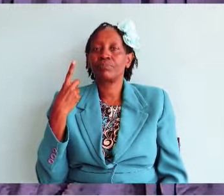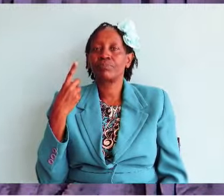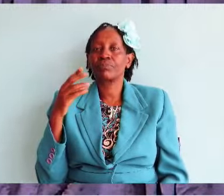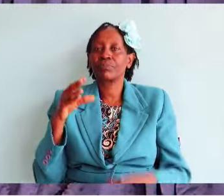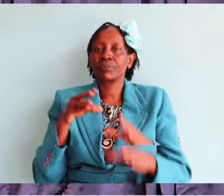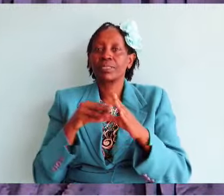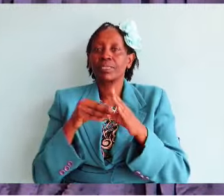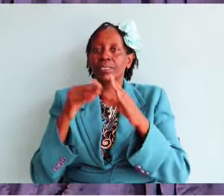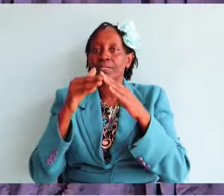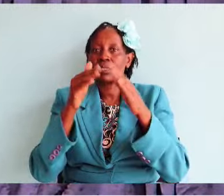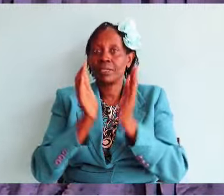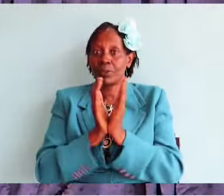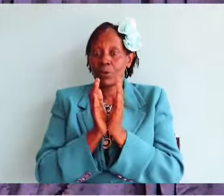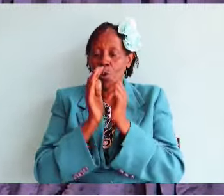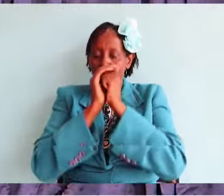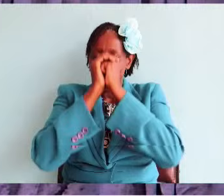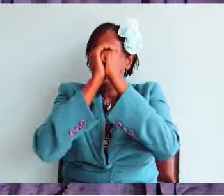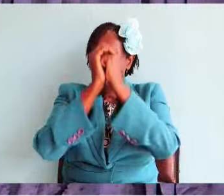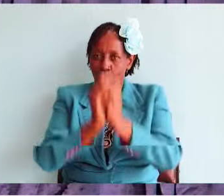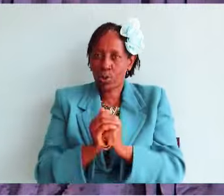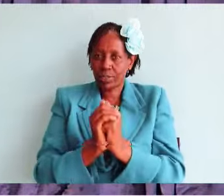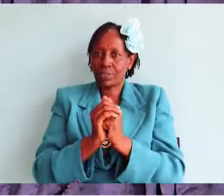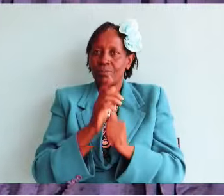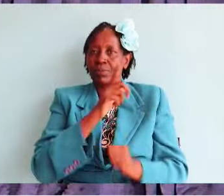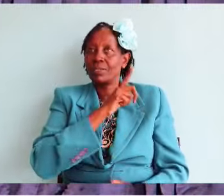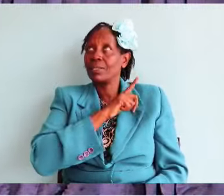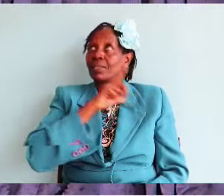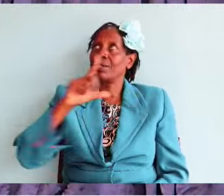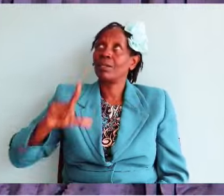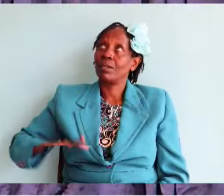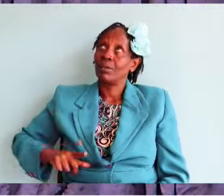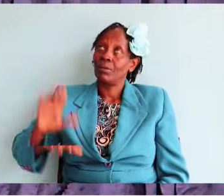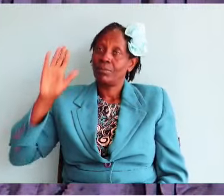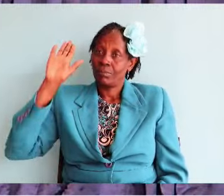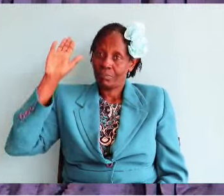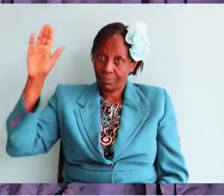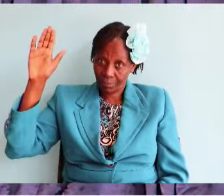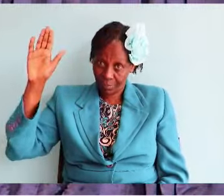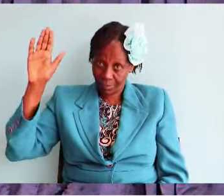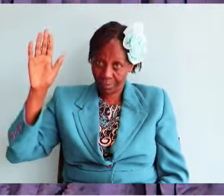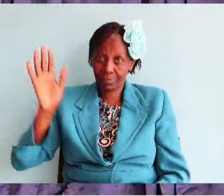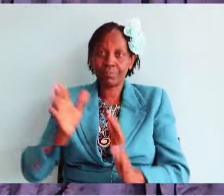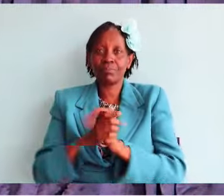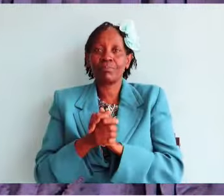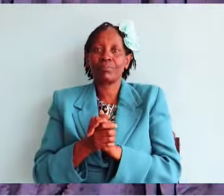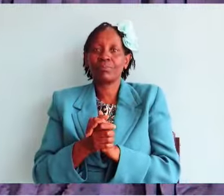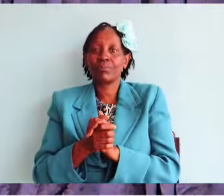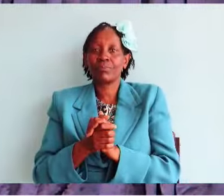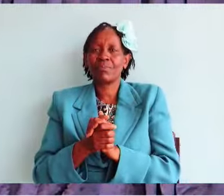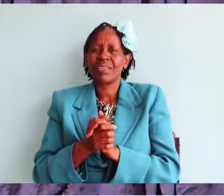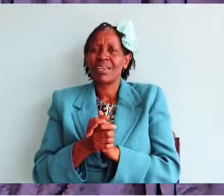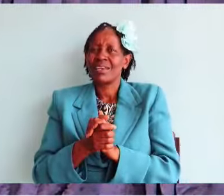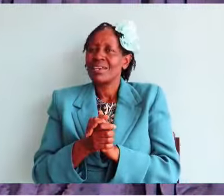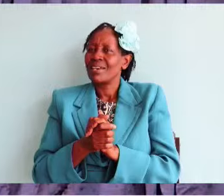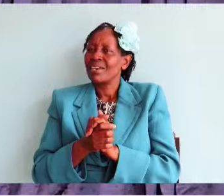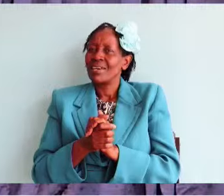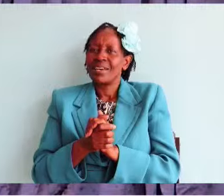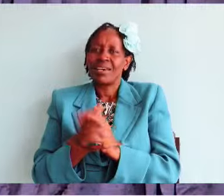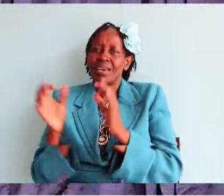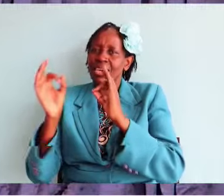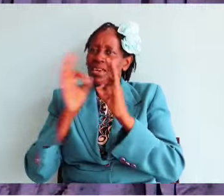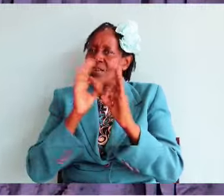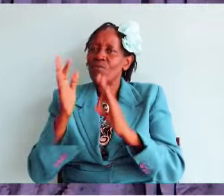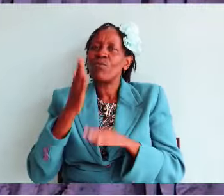Lord. And I will say here that the first weapon to win any spiritual